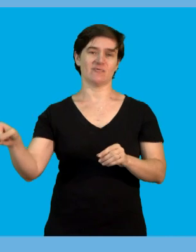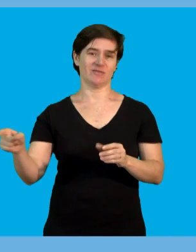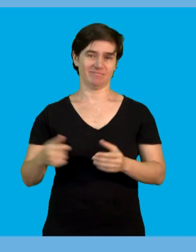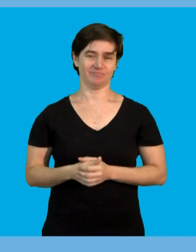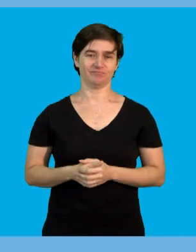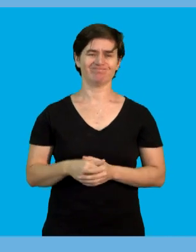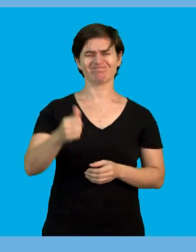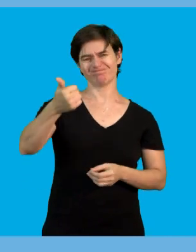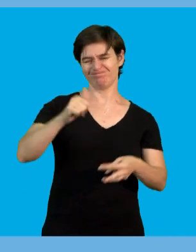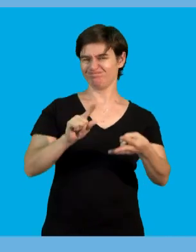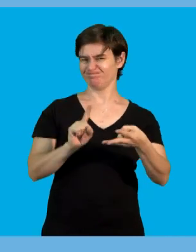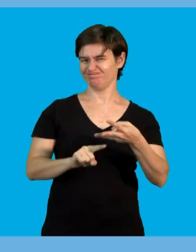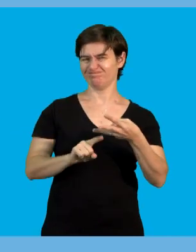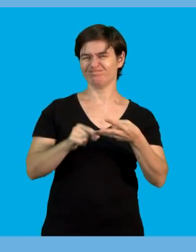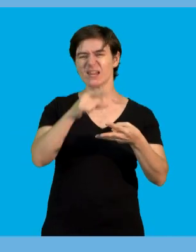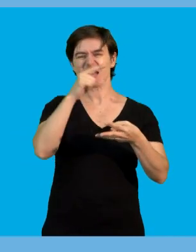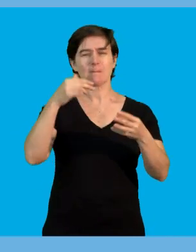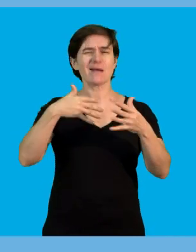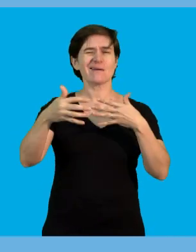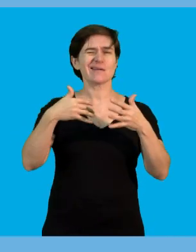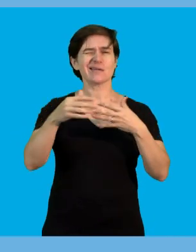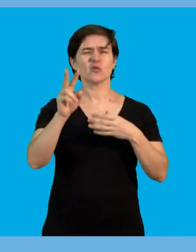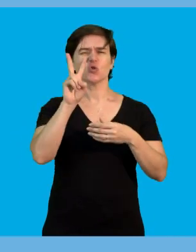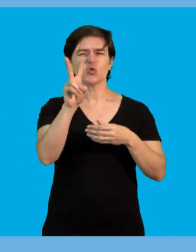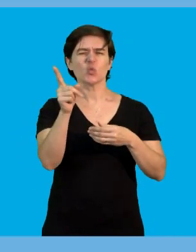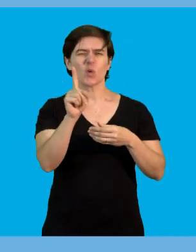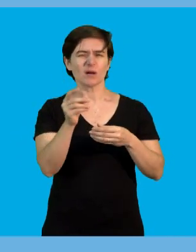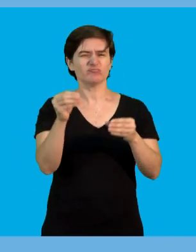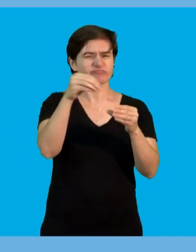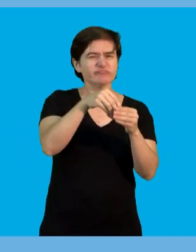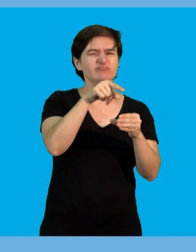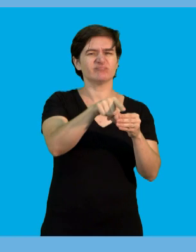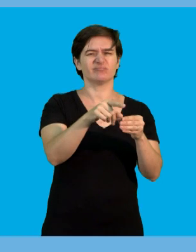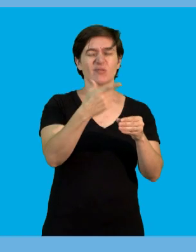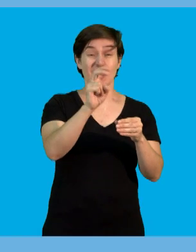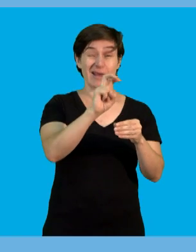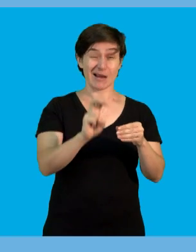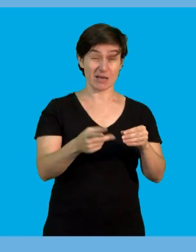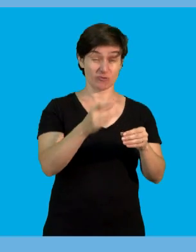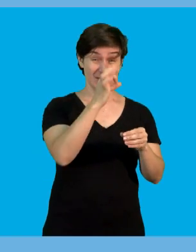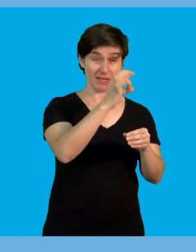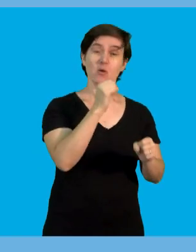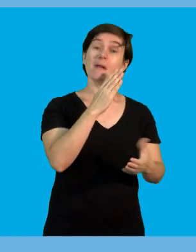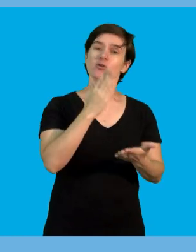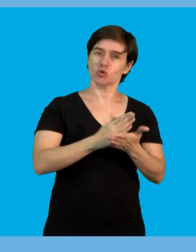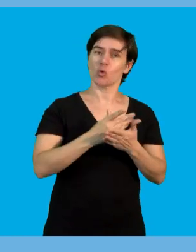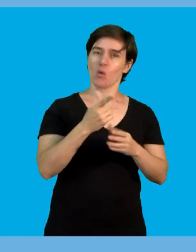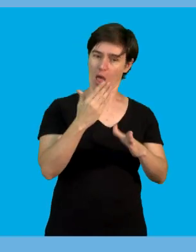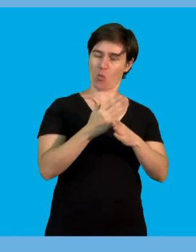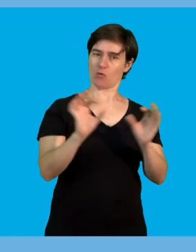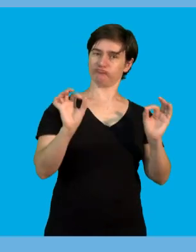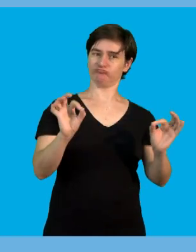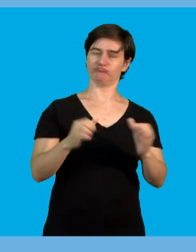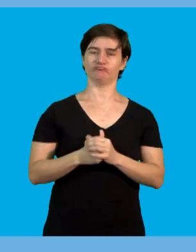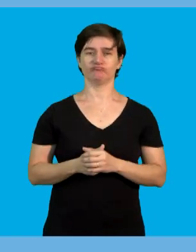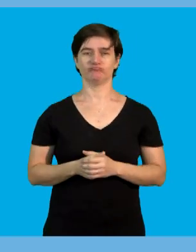question 3 says, name any two components of an electric cell necessary for proper functioning. So we need to